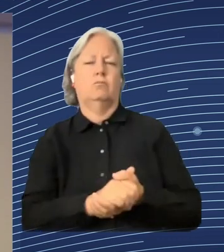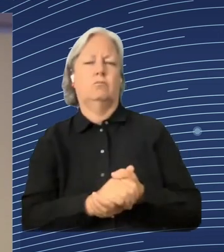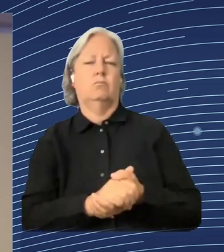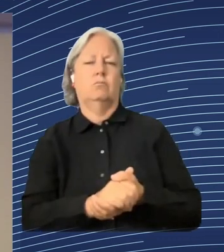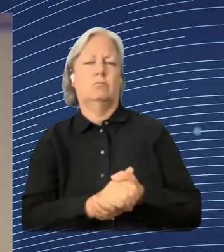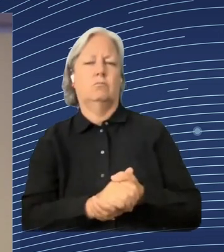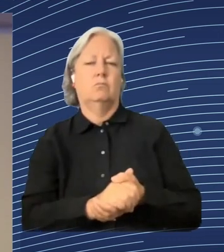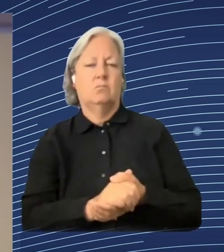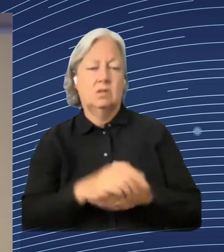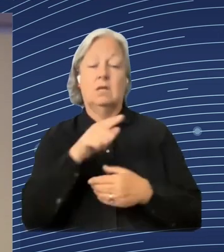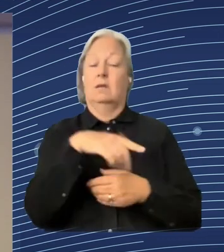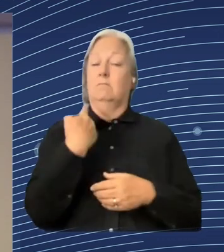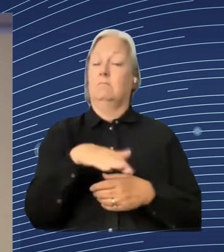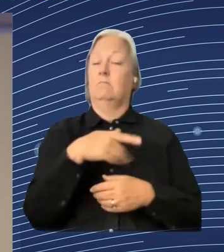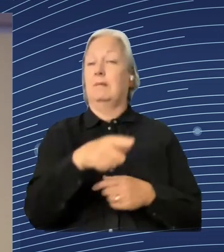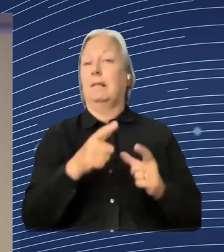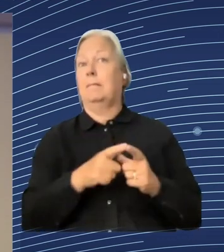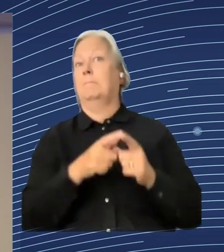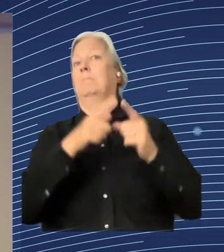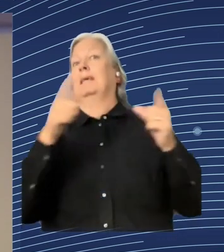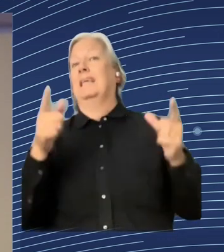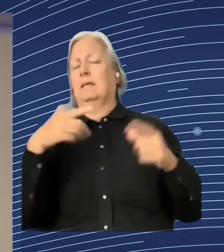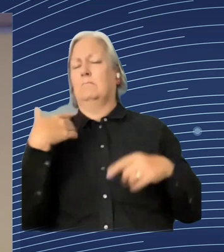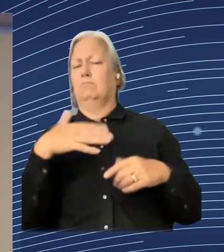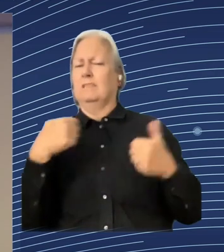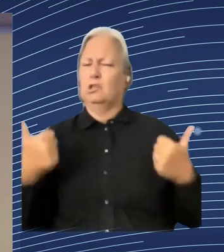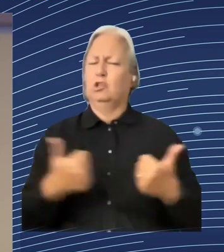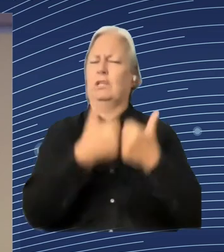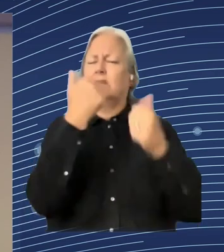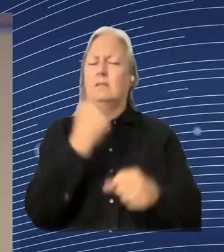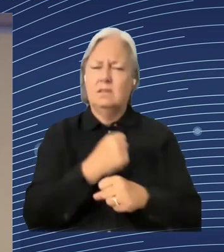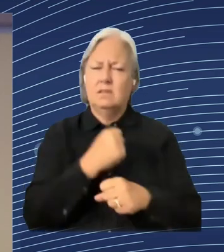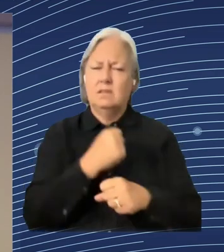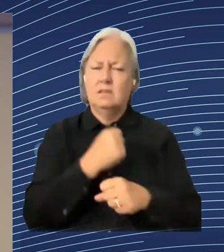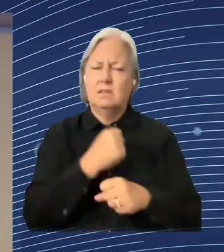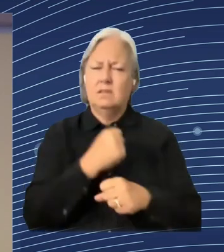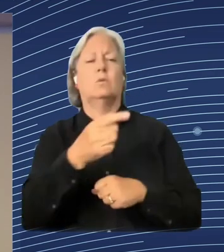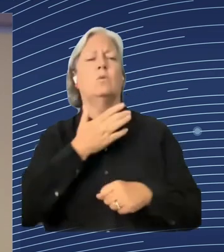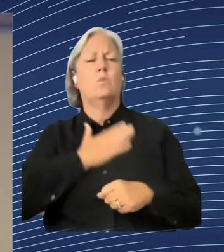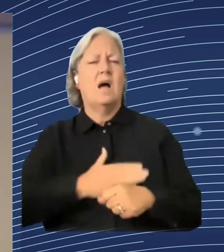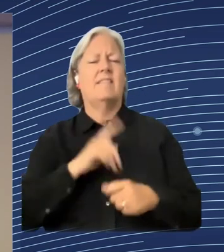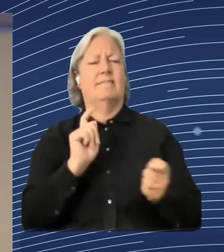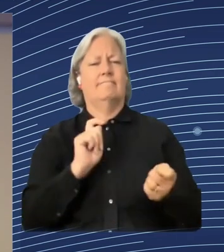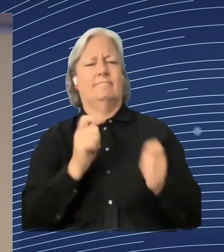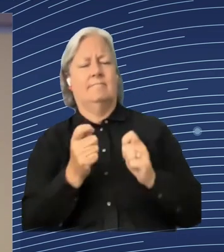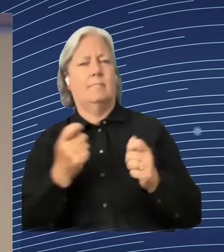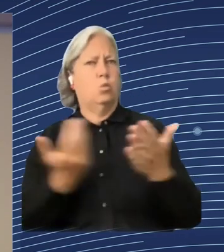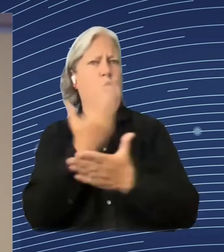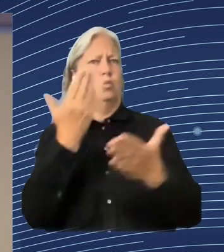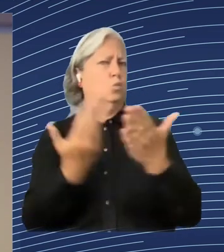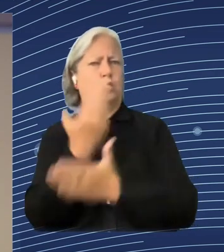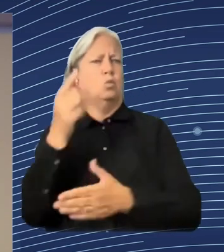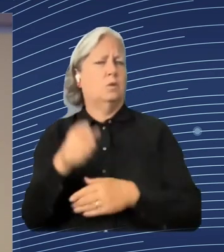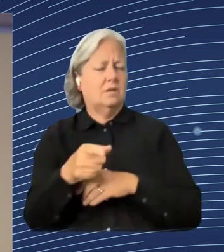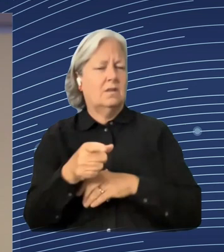biggest challenge to adopt your scenarios on the new phenomena. I'm relatively